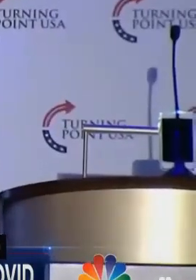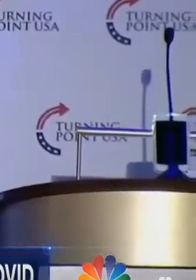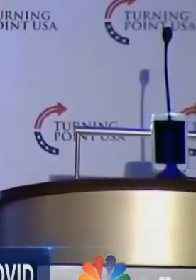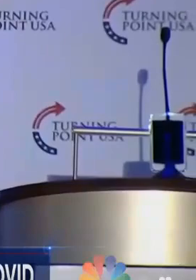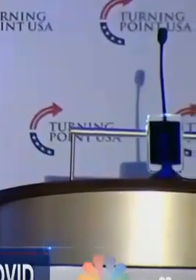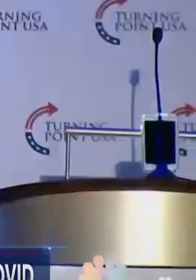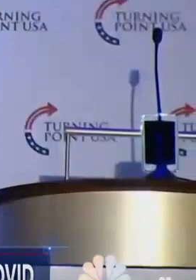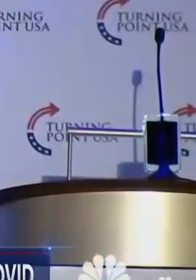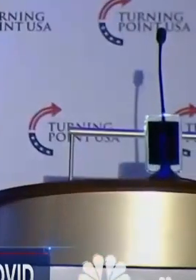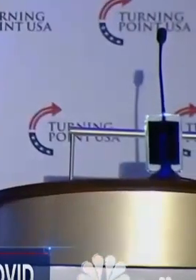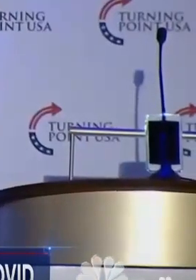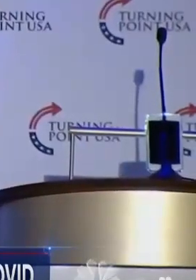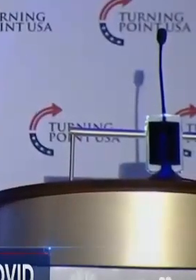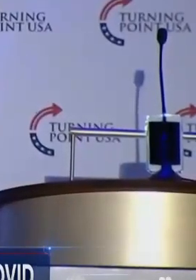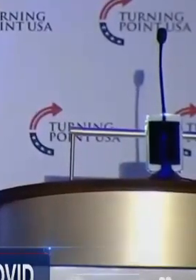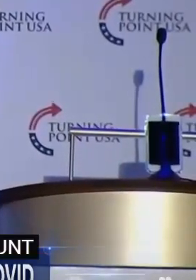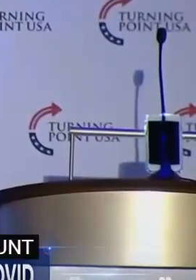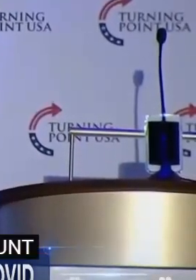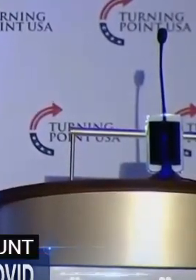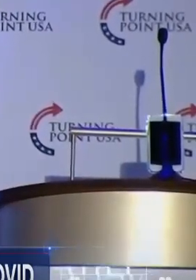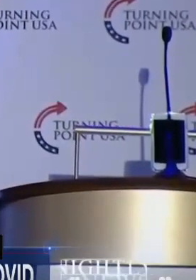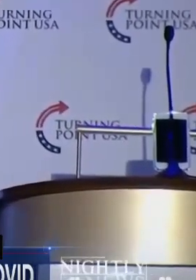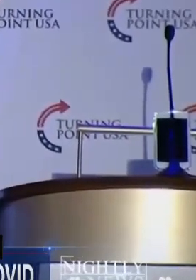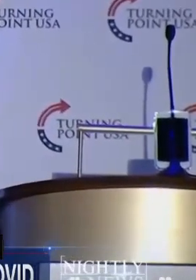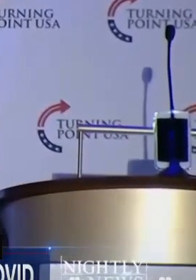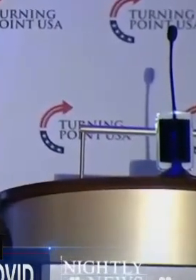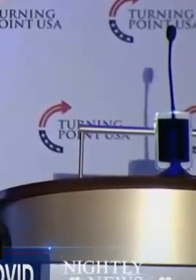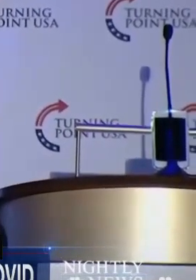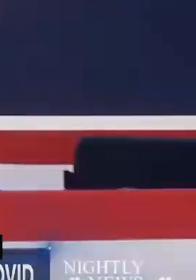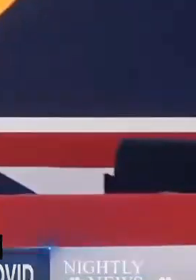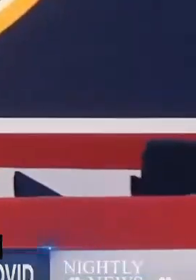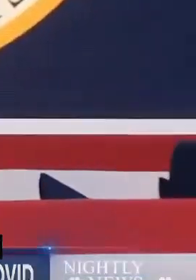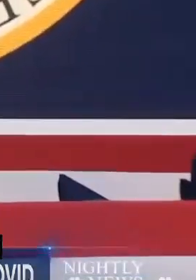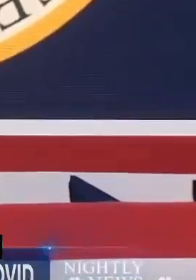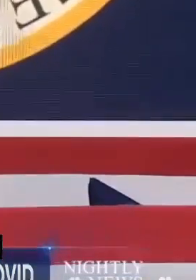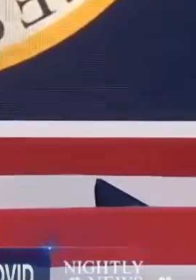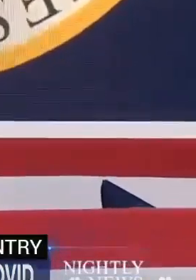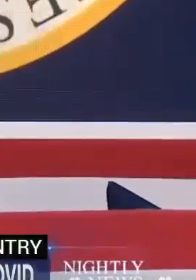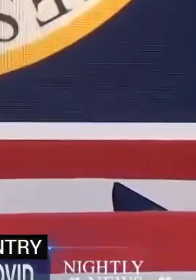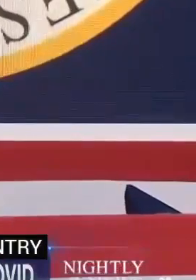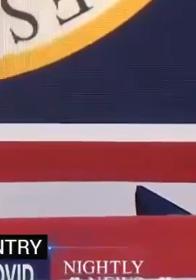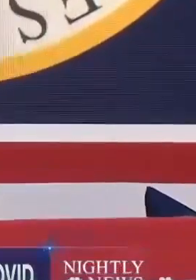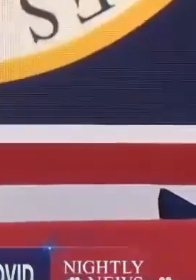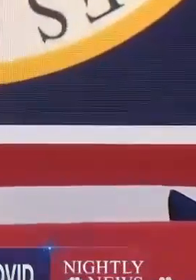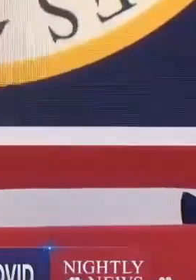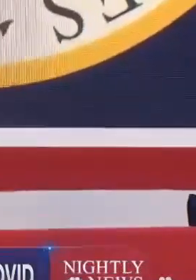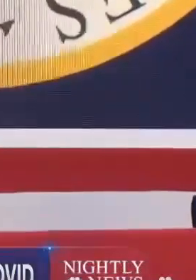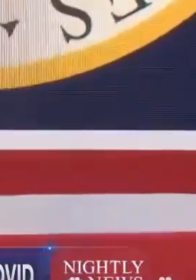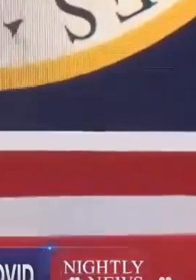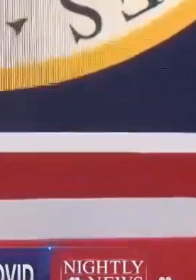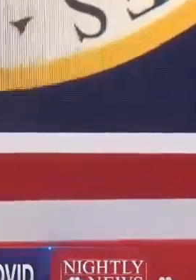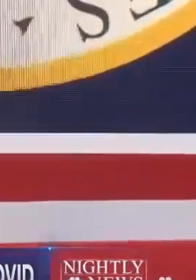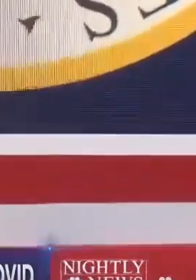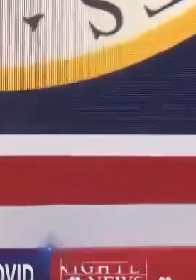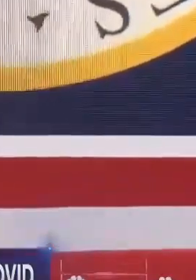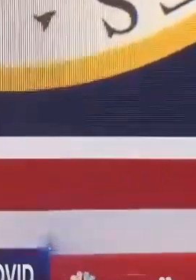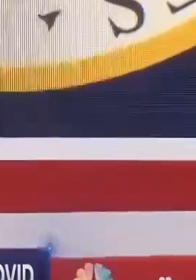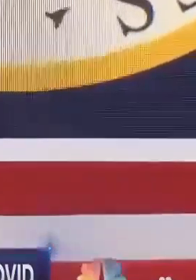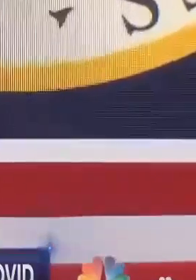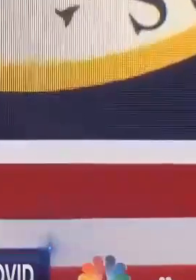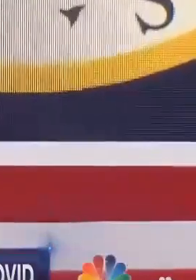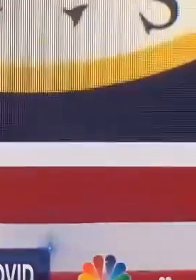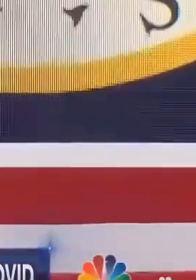immediately left Mount Rushmore for a cross-country drive back east. On this holiday, the president casts himself as